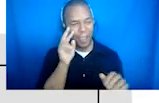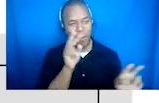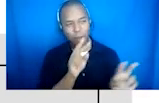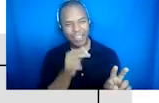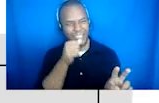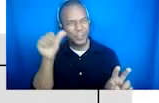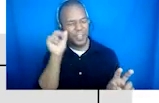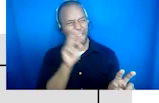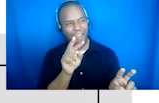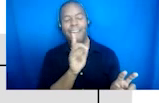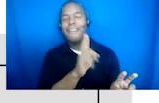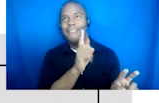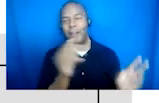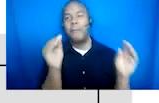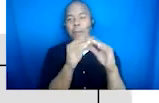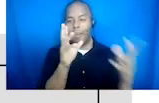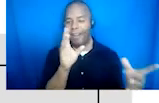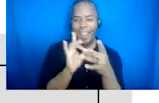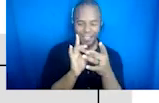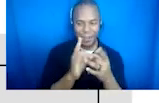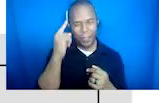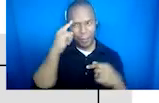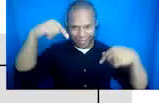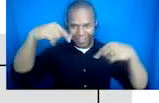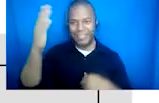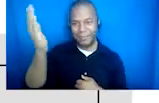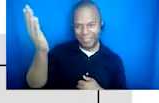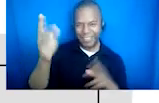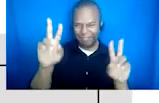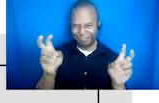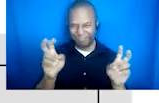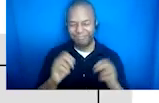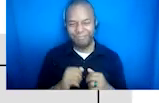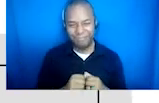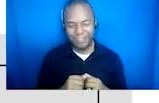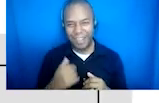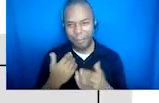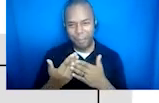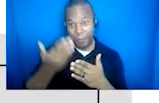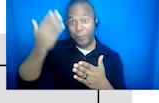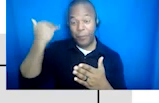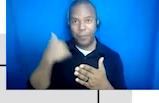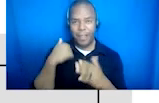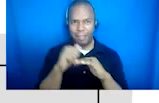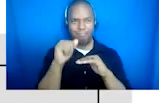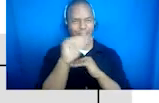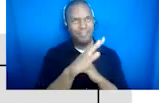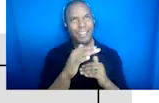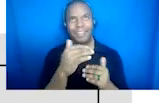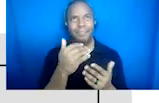more connections. And that's how I knew that the title of this presentation that I submitted back in